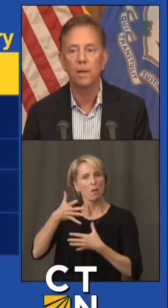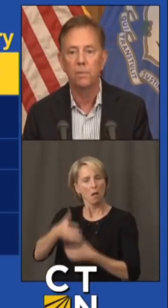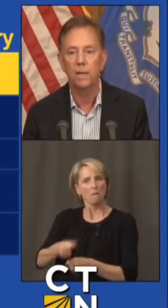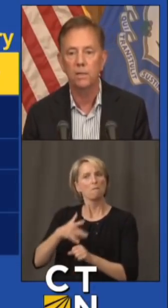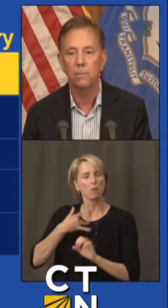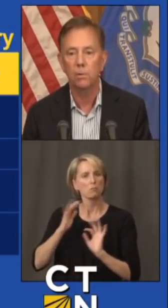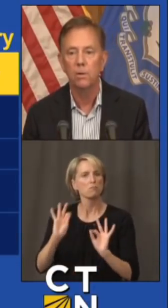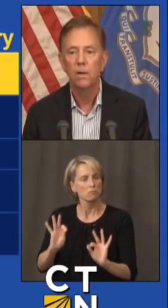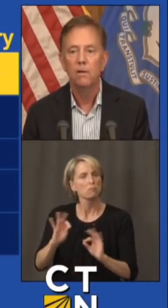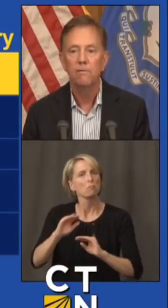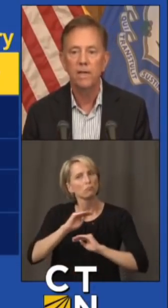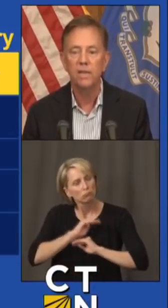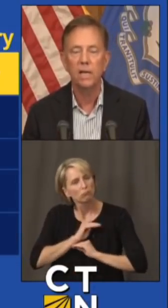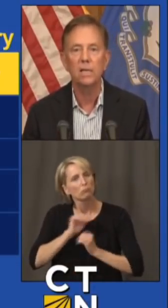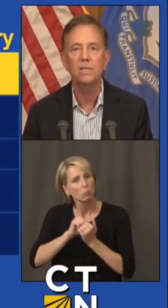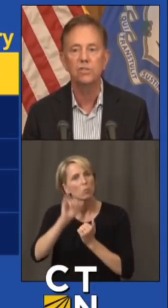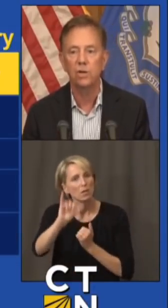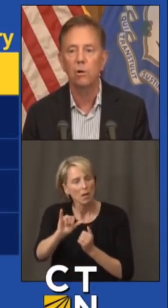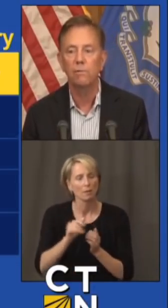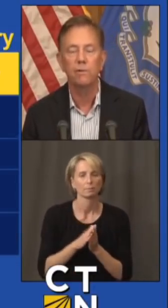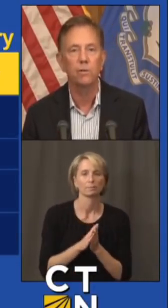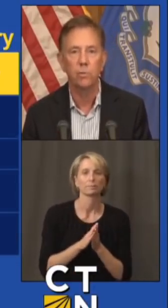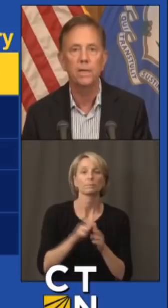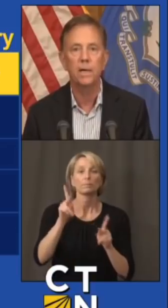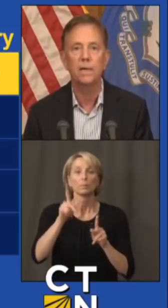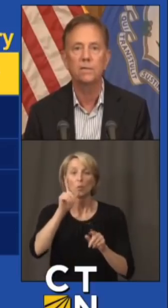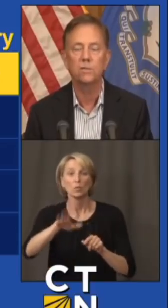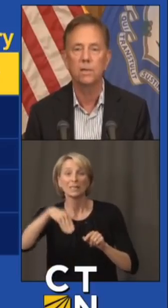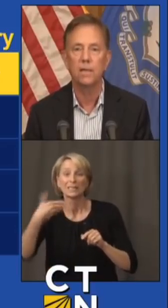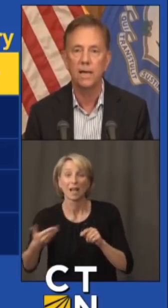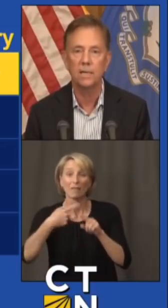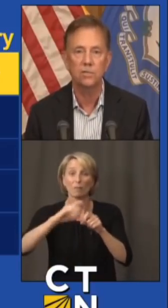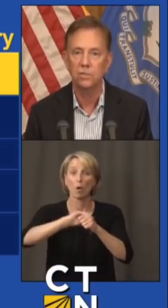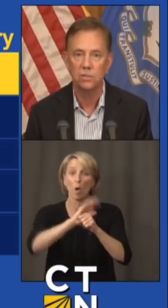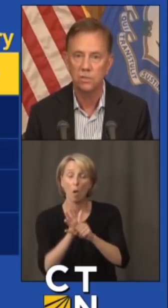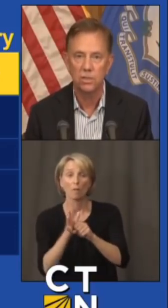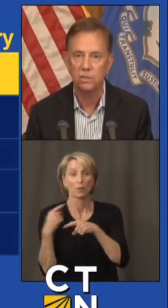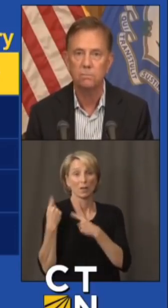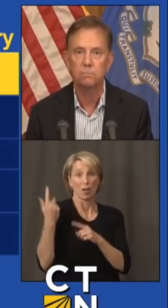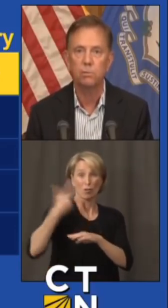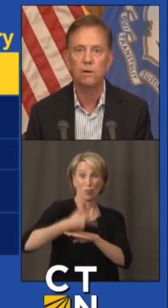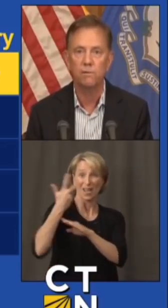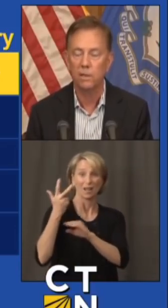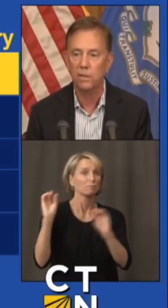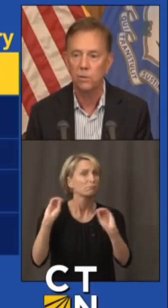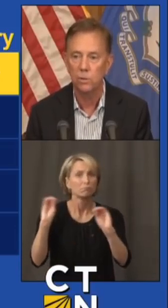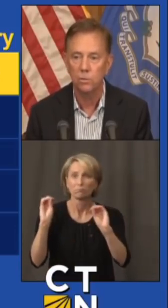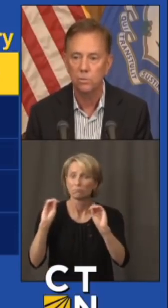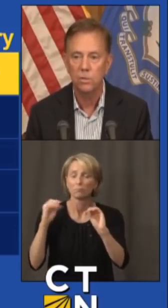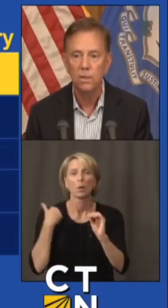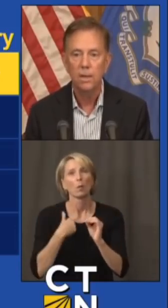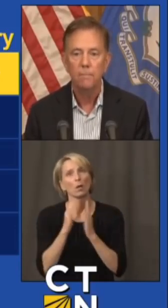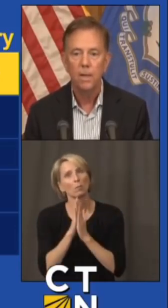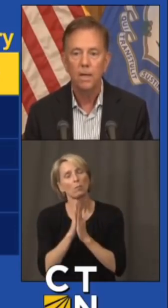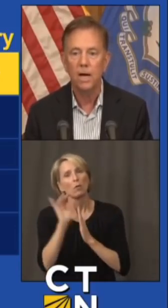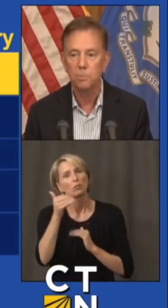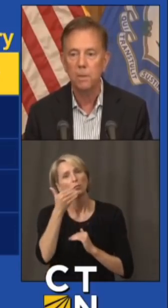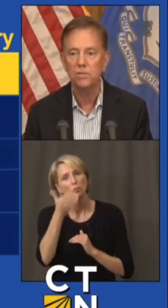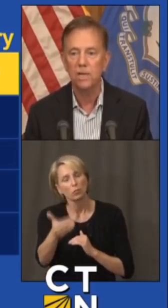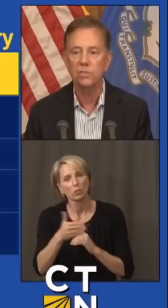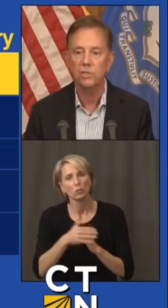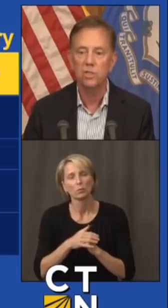good about that number. Fatalities, 0 for 3 days. That is just prayerfully good news.